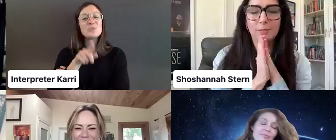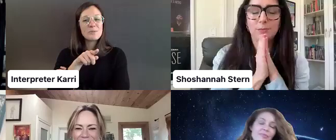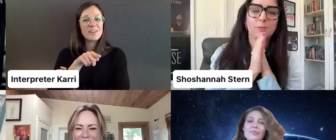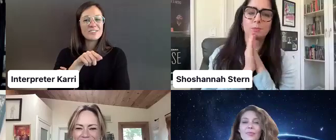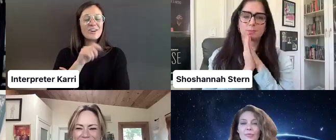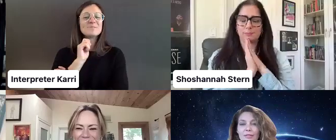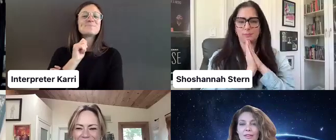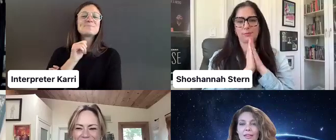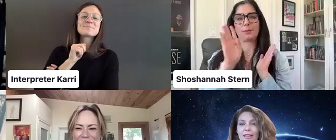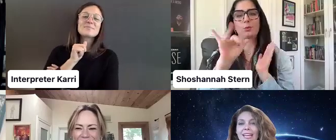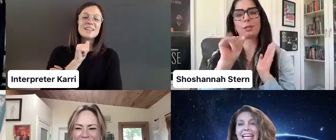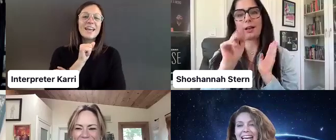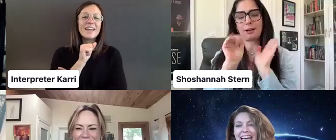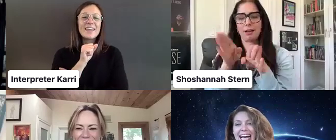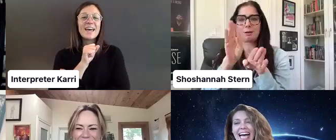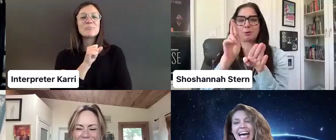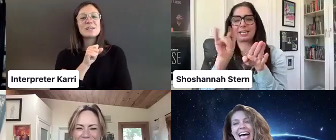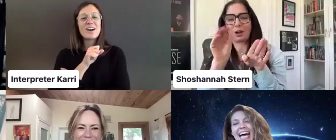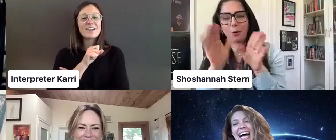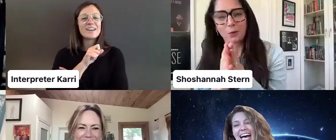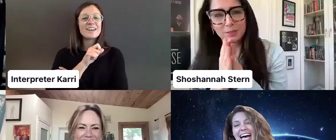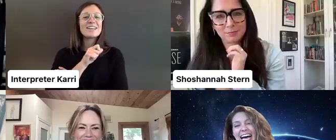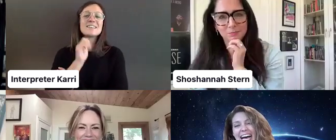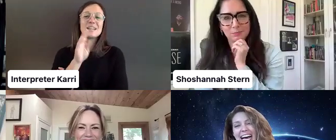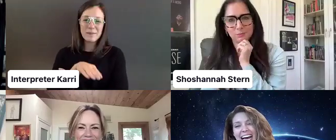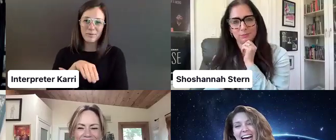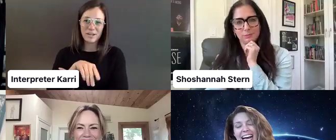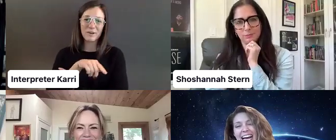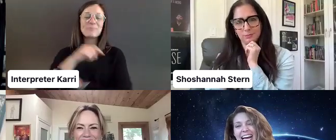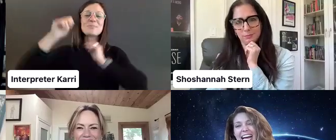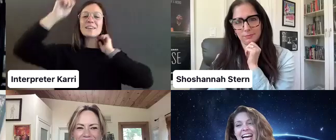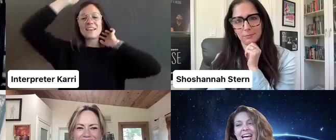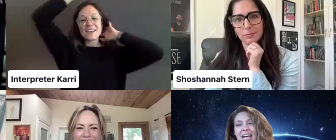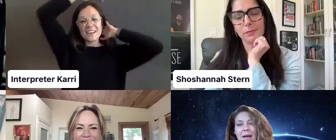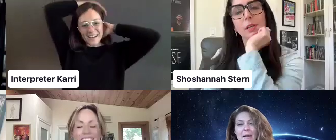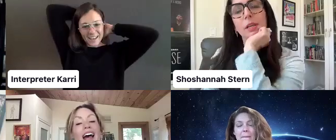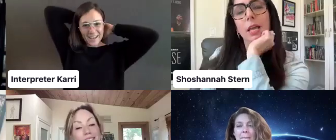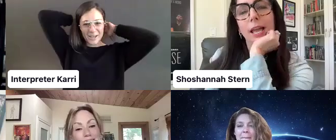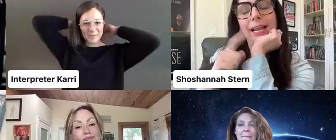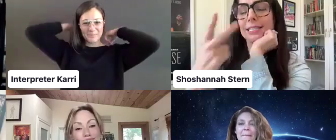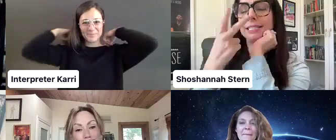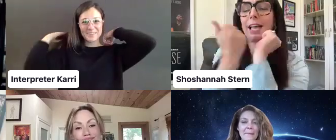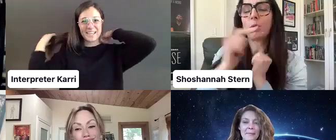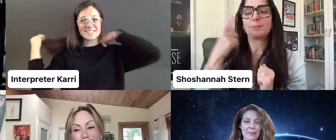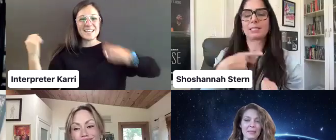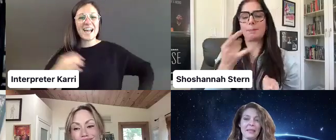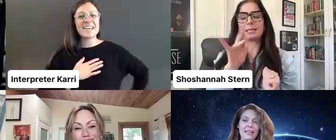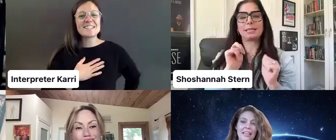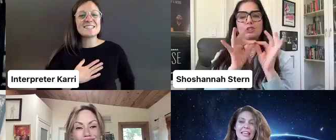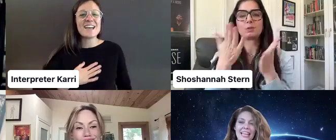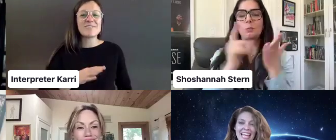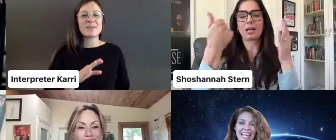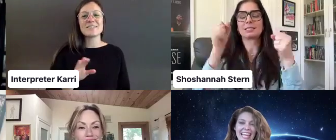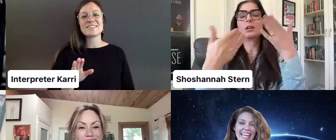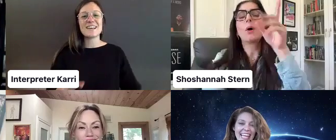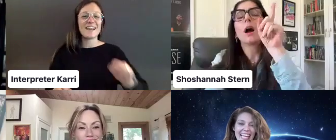Lisa, you can be the hot dog. And then Brianna is going to be the burrito. Oh, fuck yeah, I win. I can't